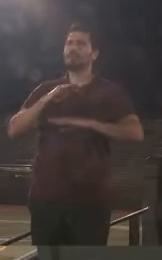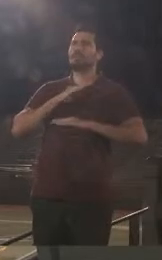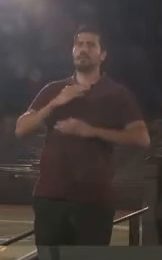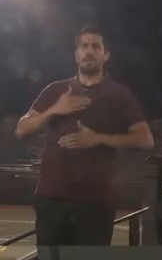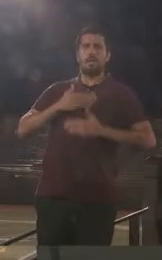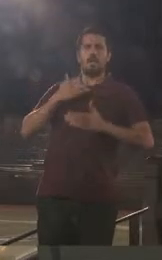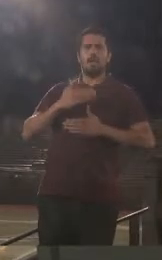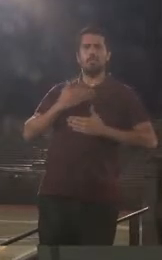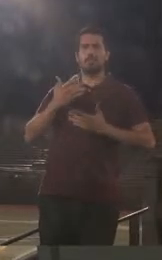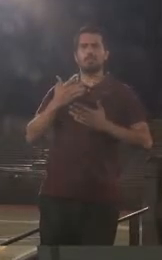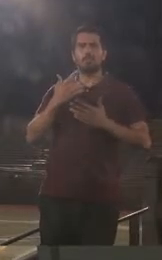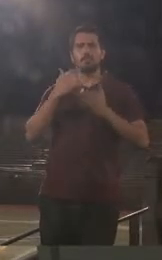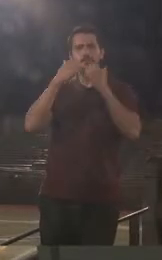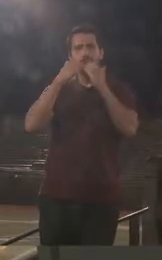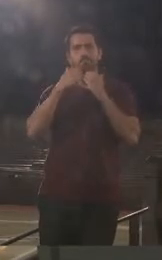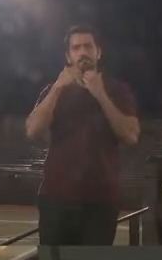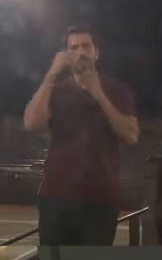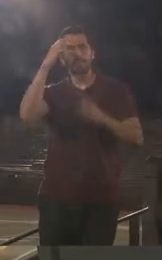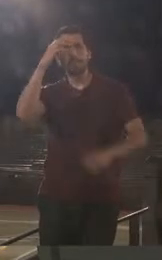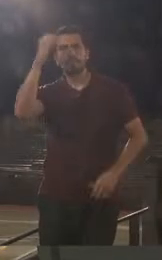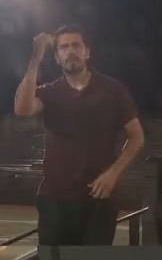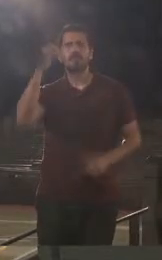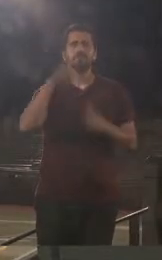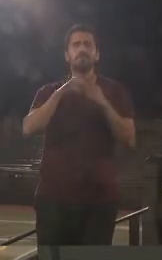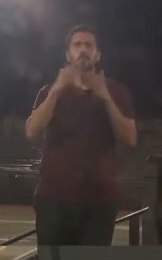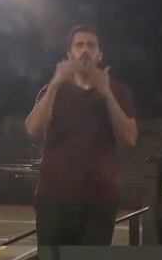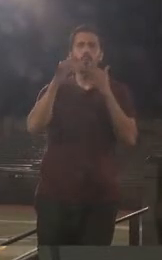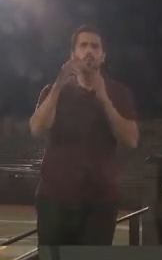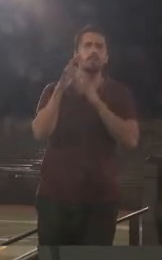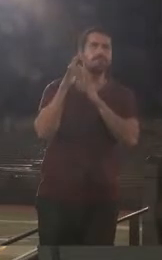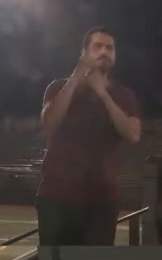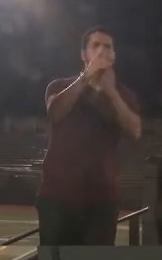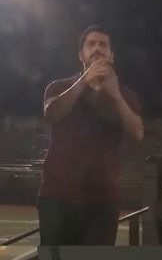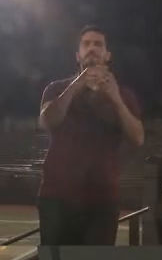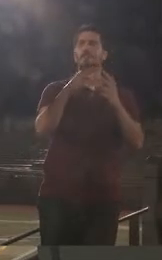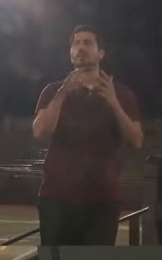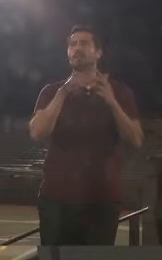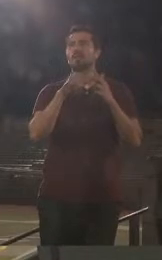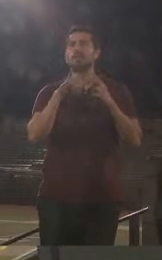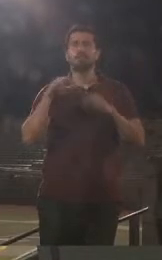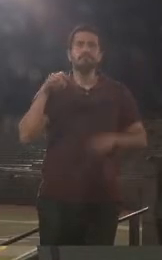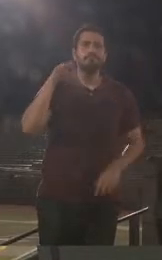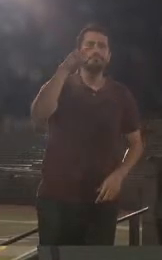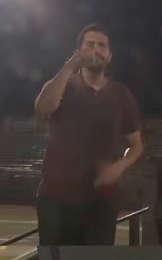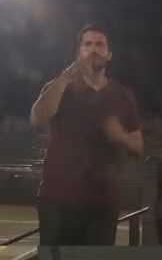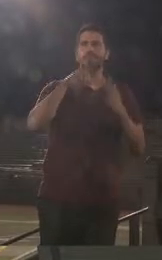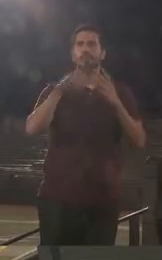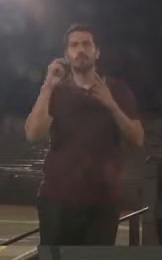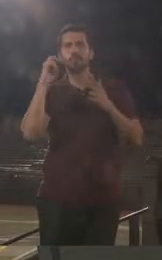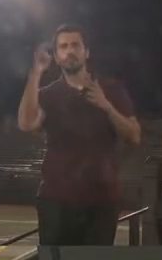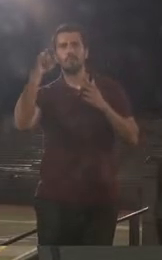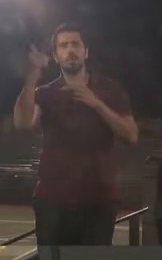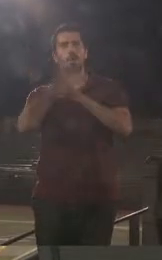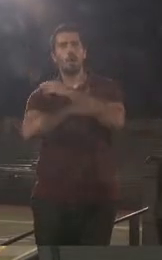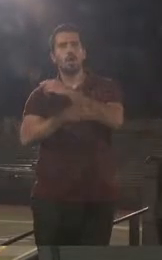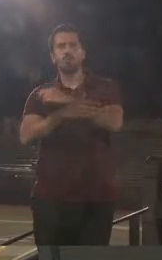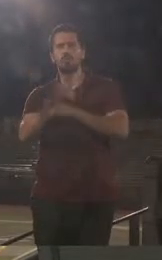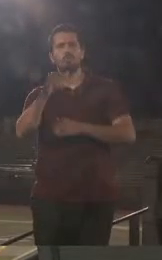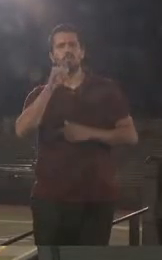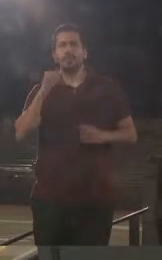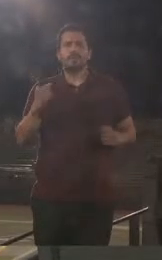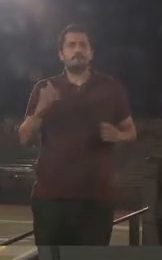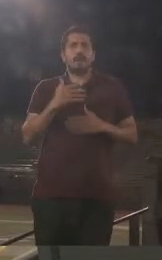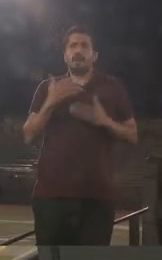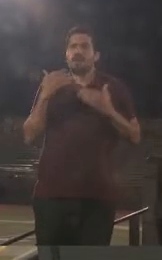memories. Go on a hike, travel to a different country, do things that you enjoy, and don't be afraid to take those